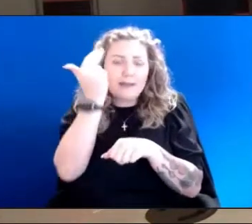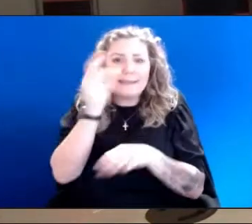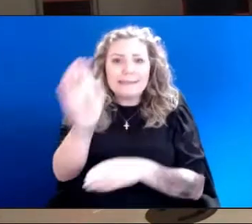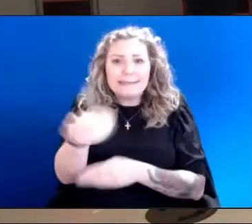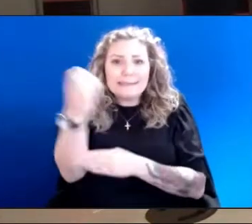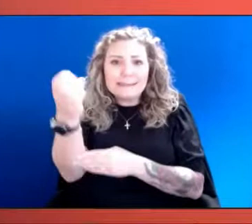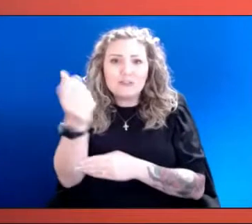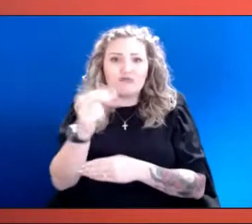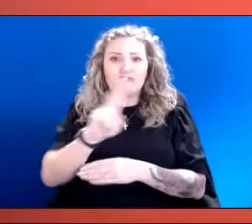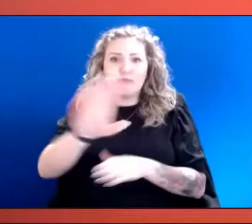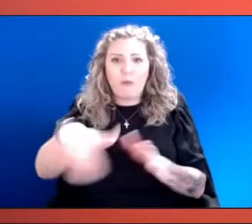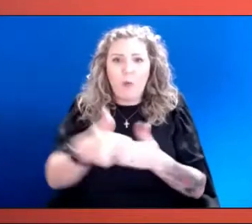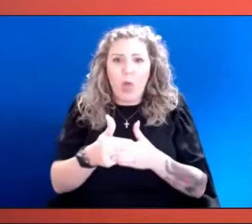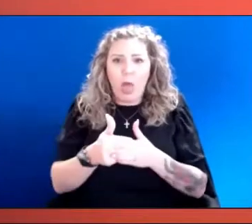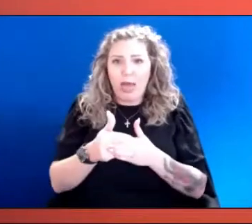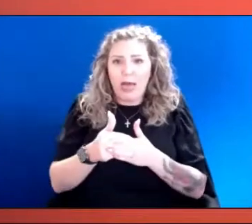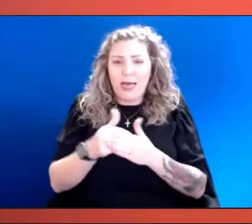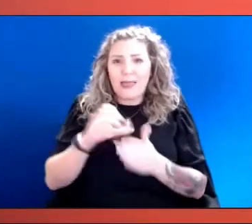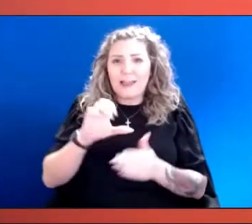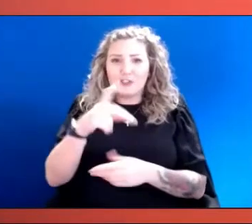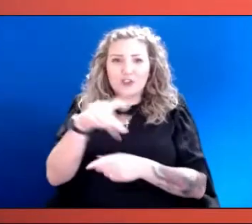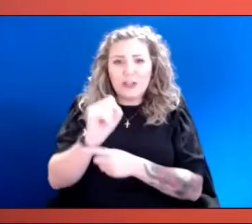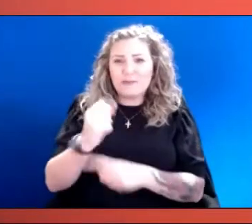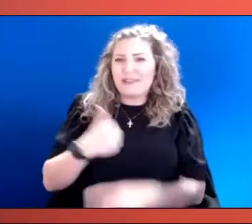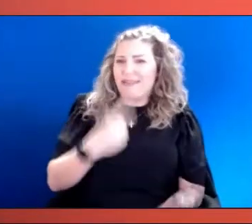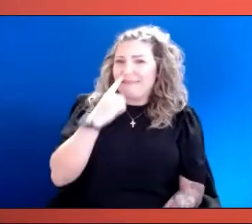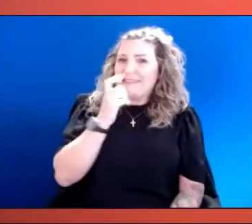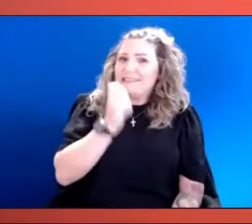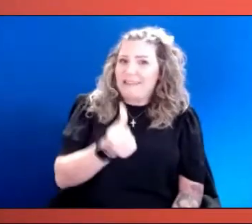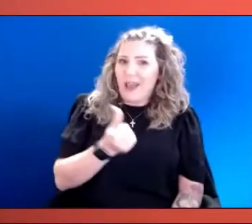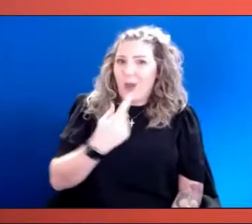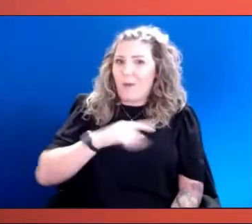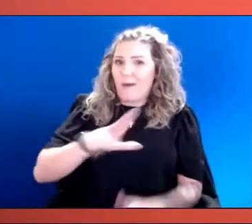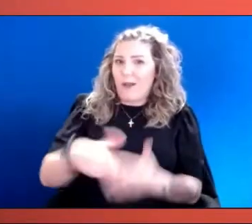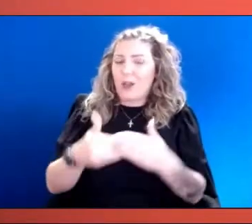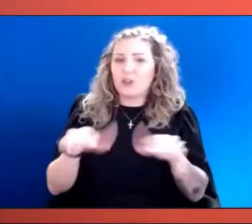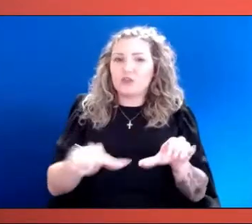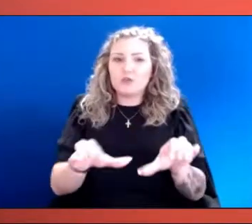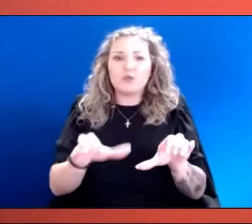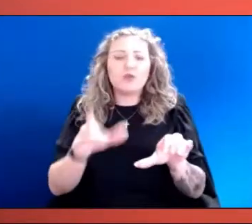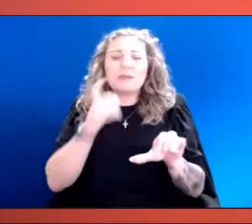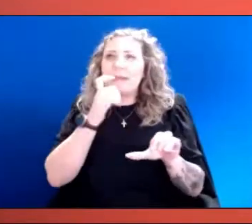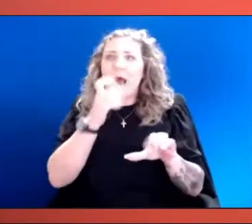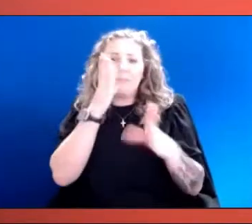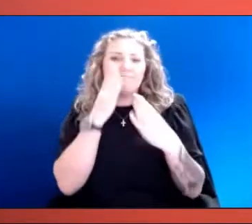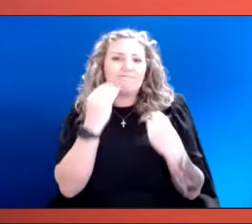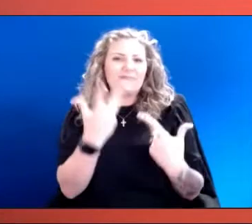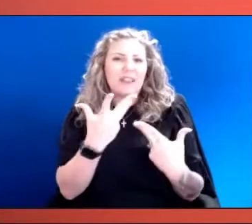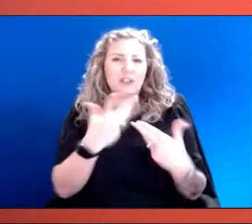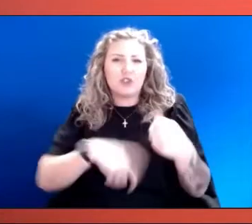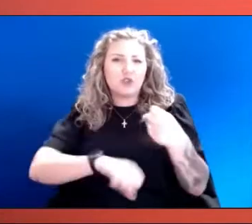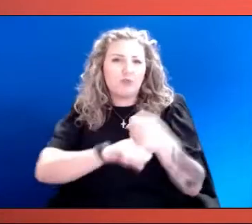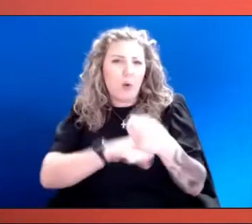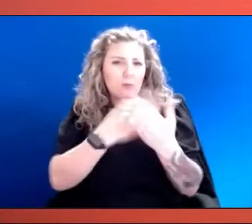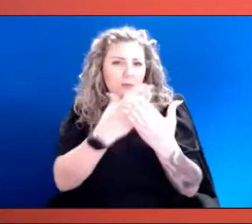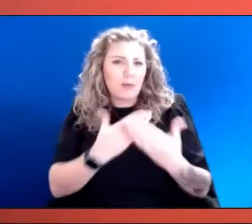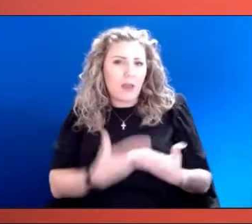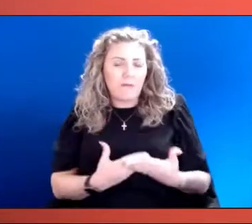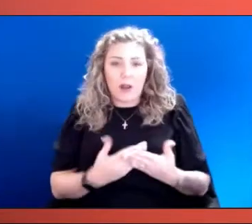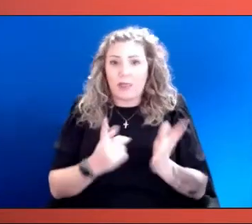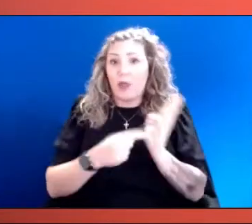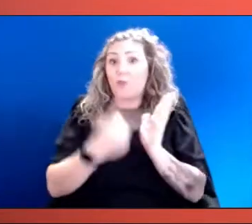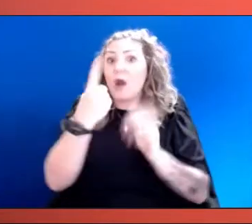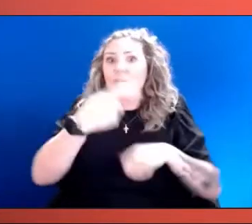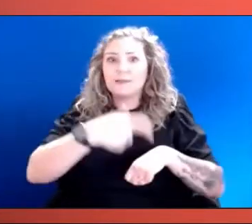sitting? I like to think not, since we all do it. Right. I don't think that there's data to support that, that a one-time binge of a